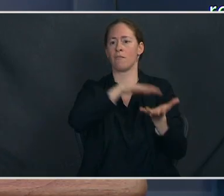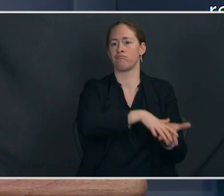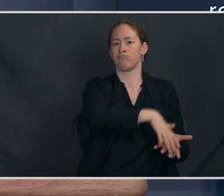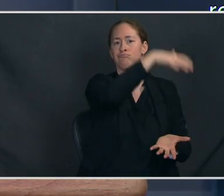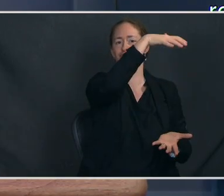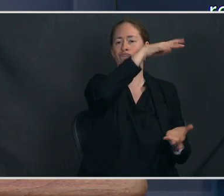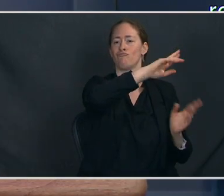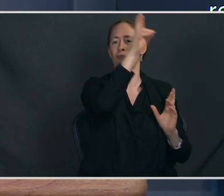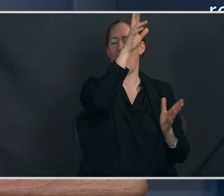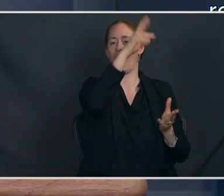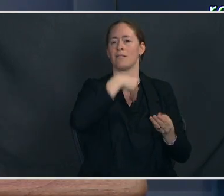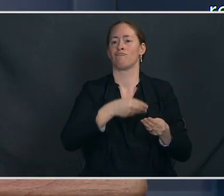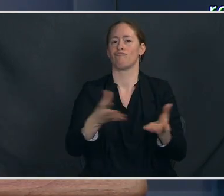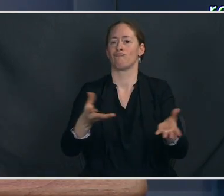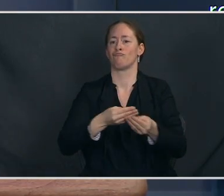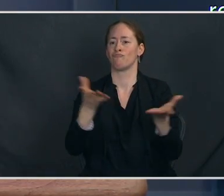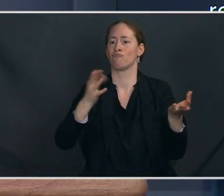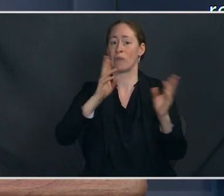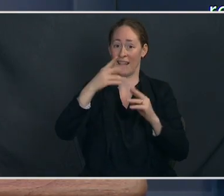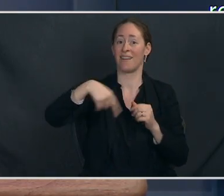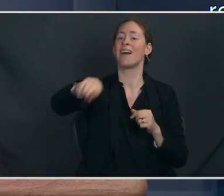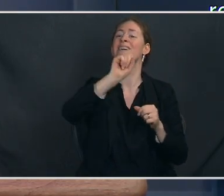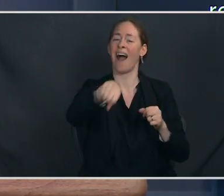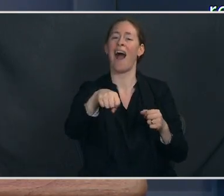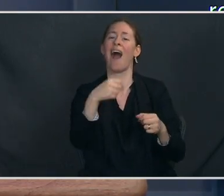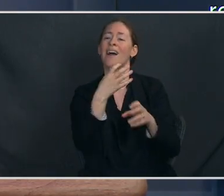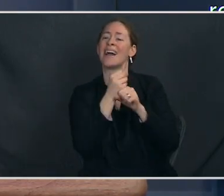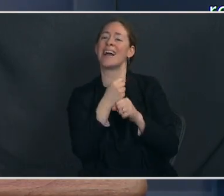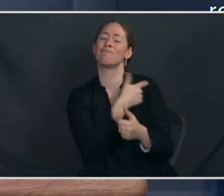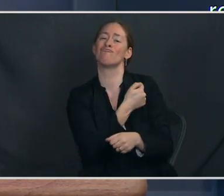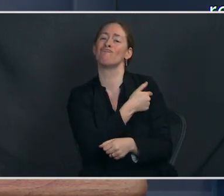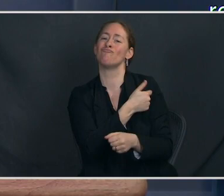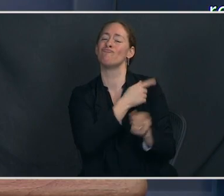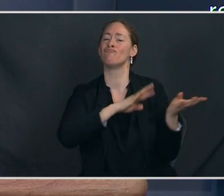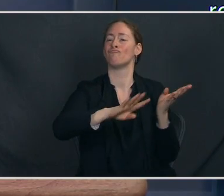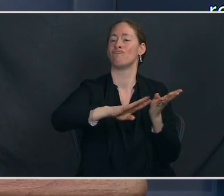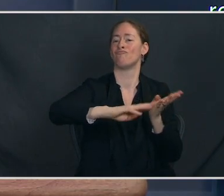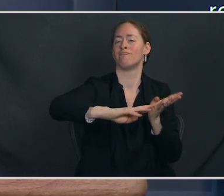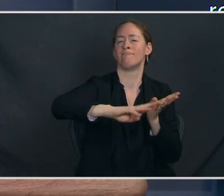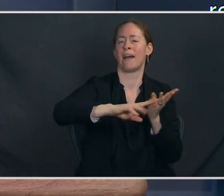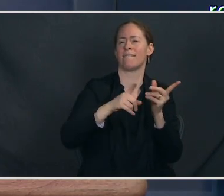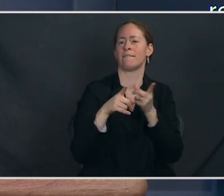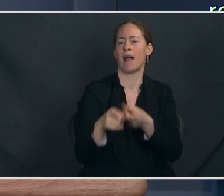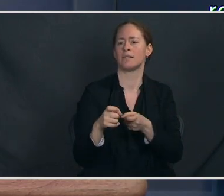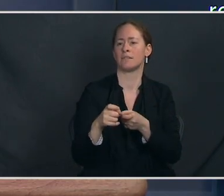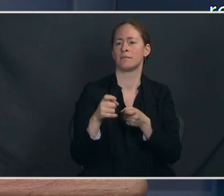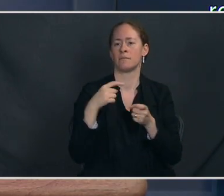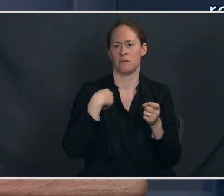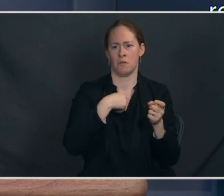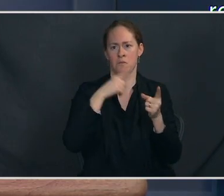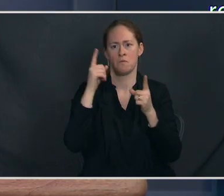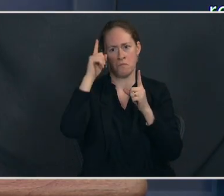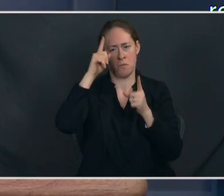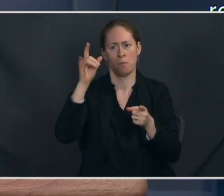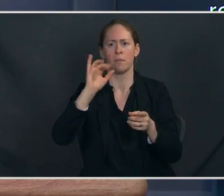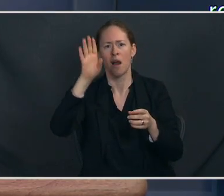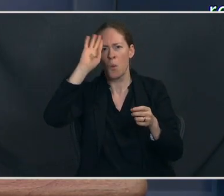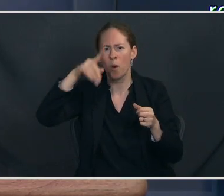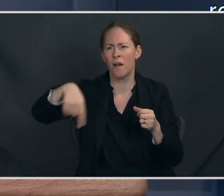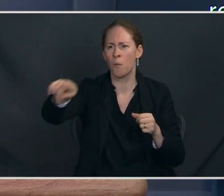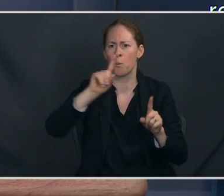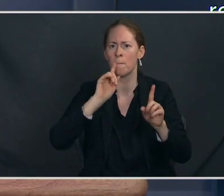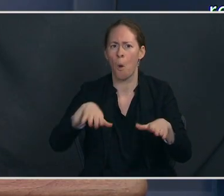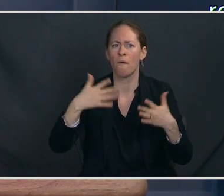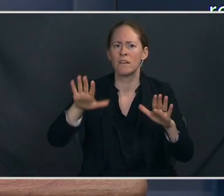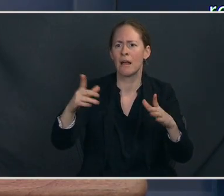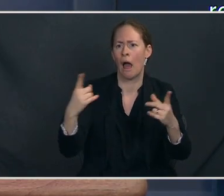Americans' arms as quickly as possible. And I'll also add, as many of you have reported, there are some calls this afternoon with